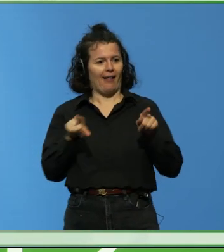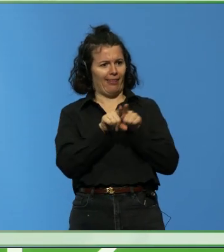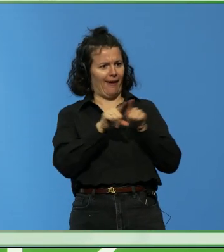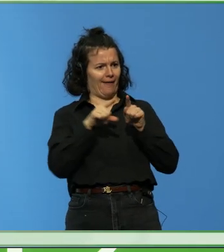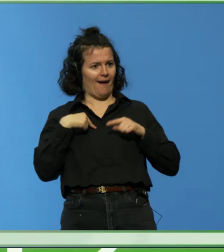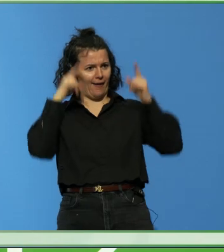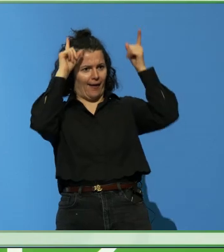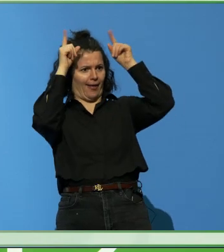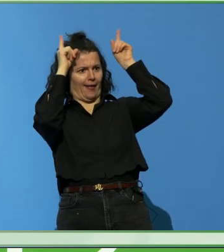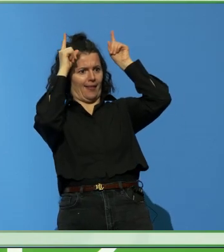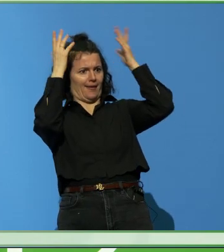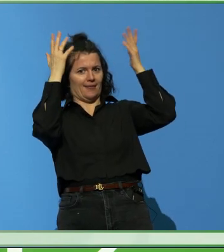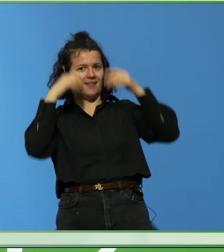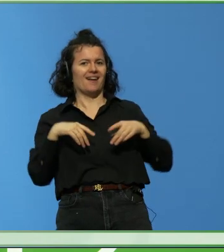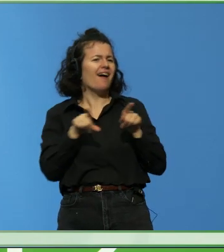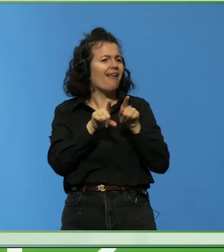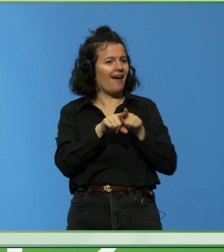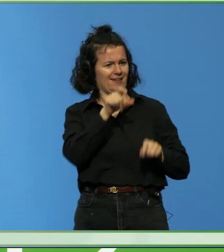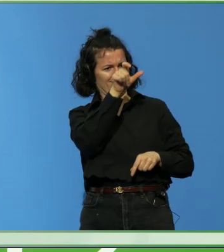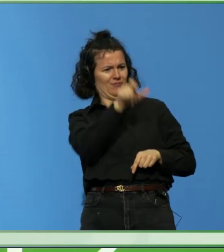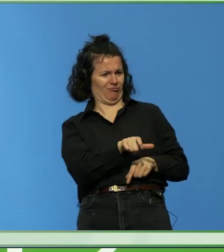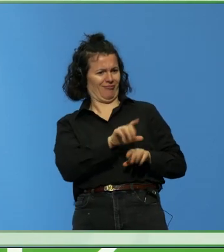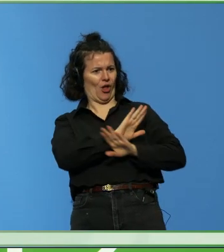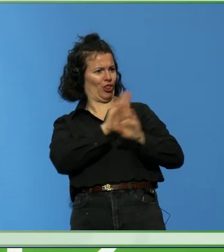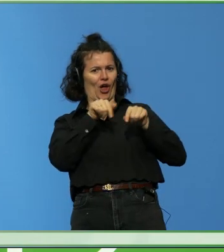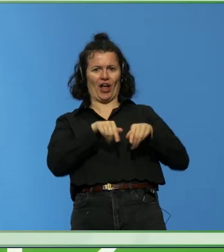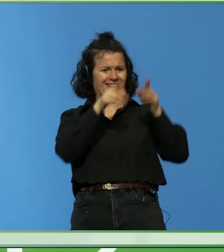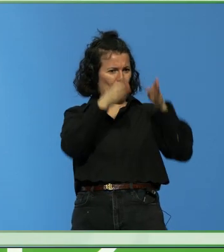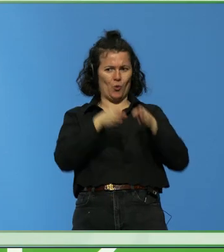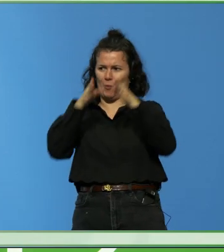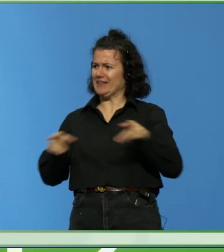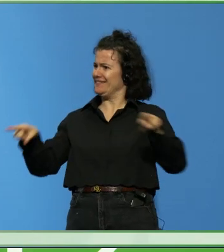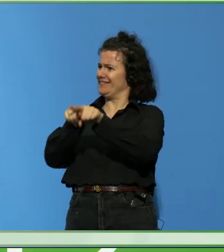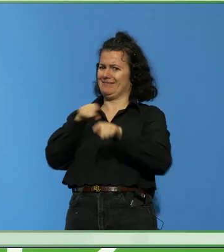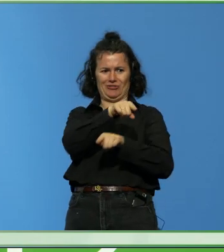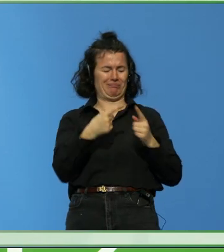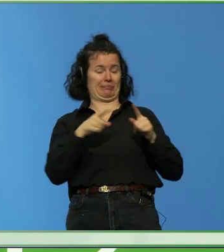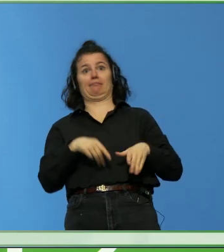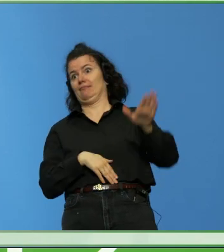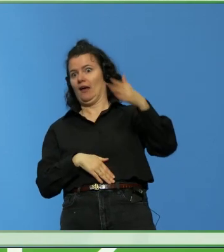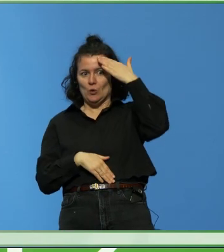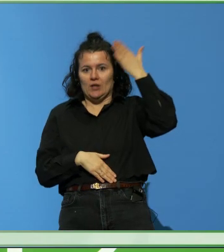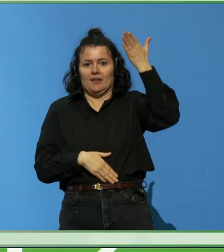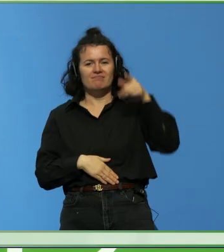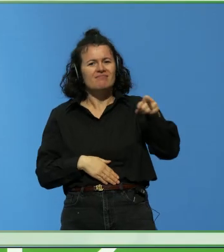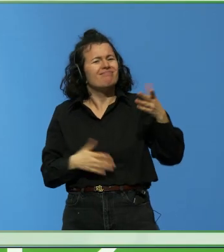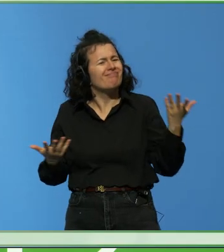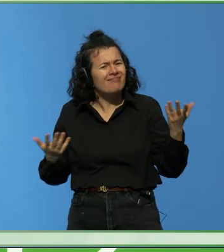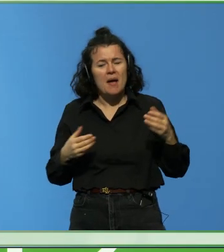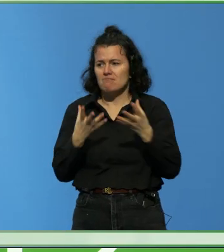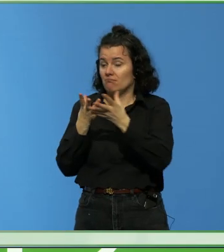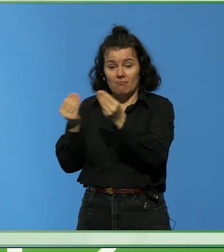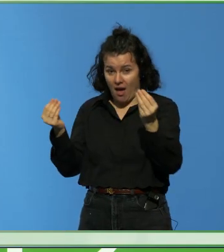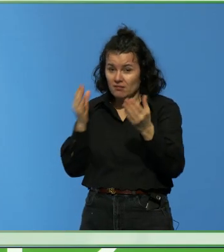planet, which is not the case. And they're afraid to approach us even. And so the